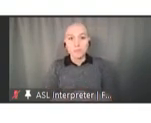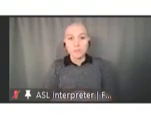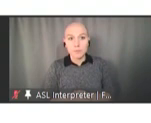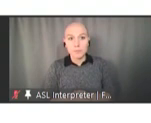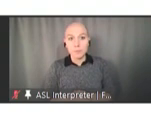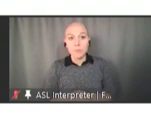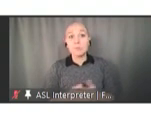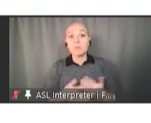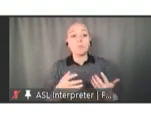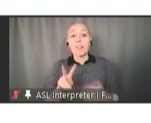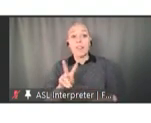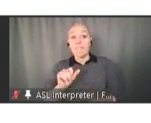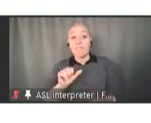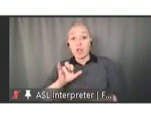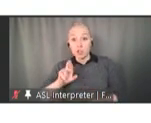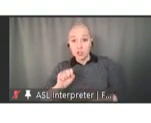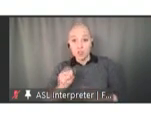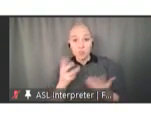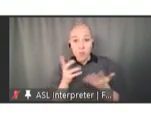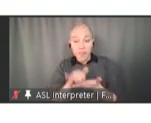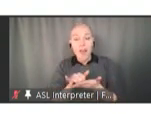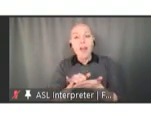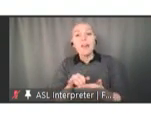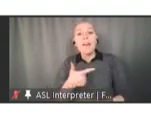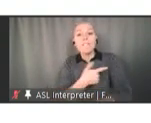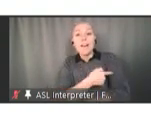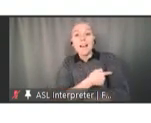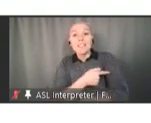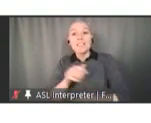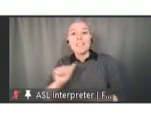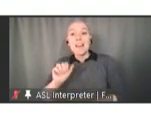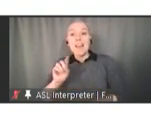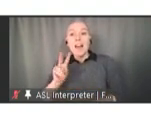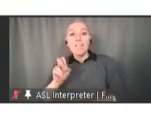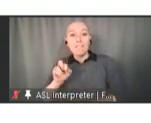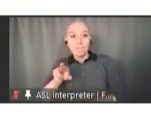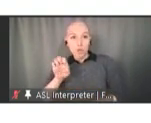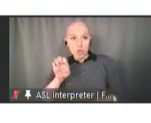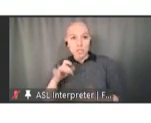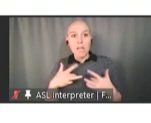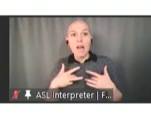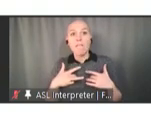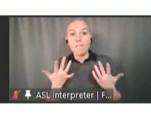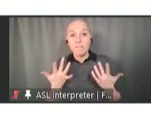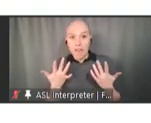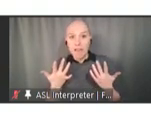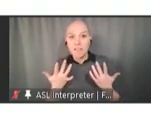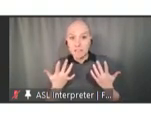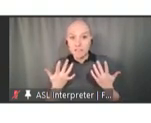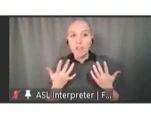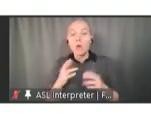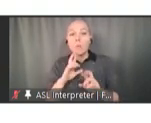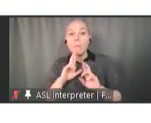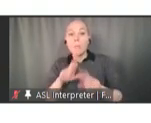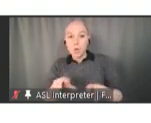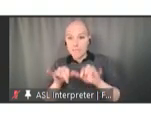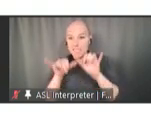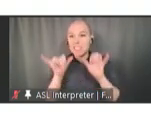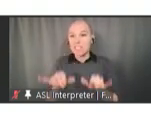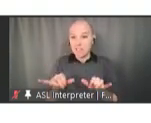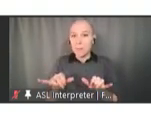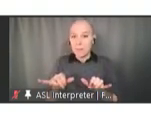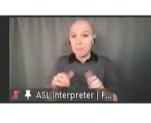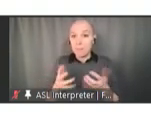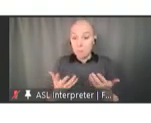The Vaccine Adverse Event Reporting System, or VAERS, serves as an early warning system for vaccine safety. It's co-managed by